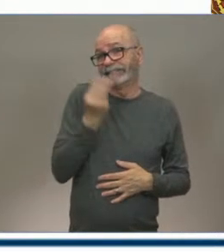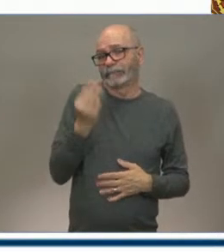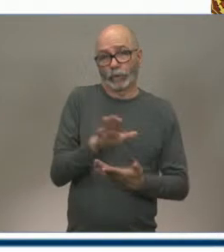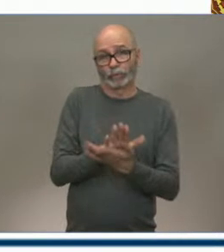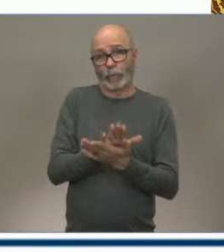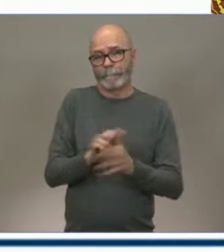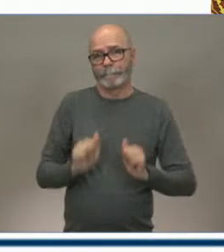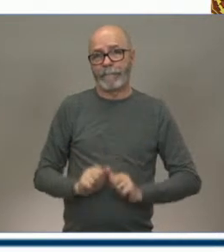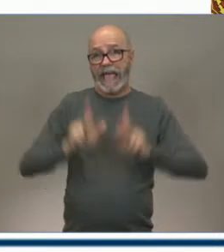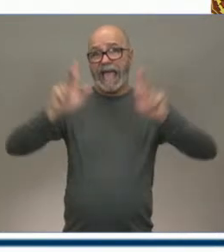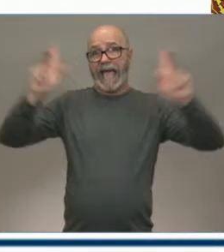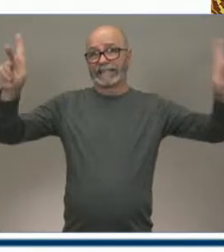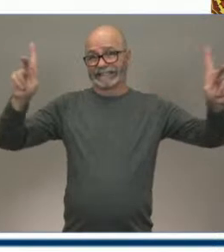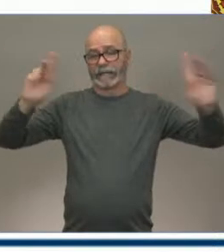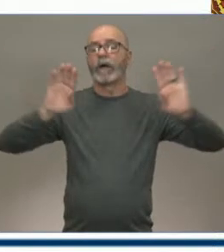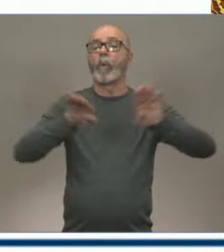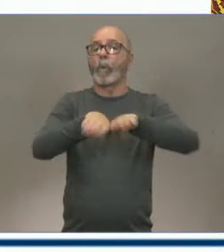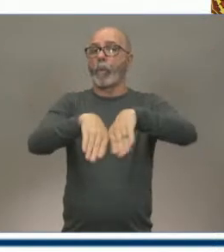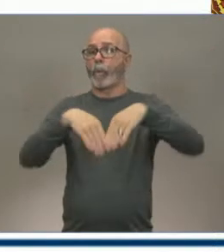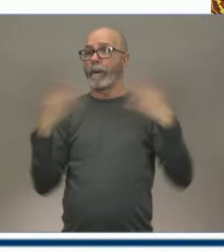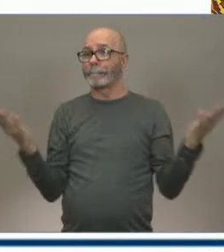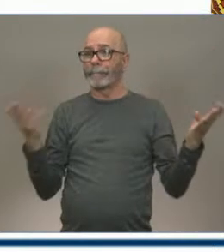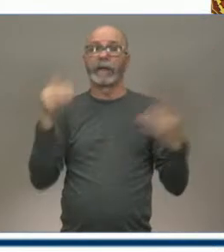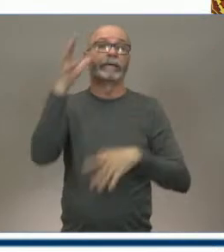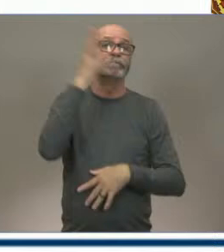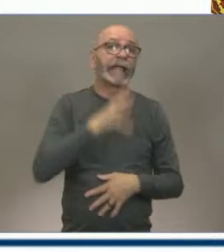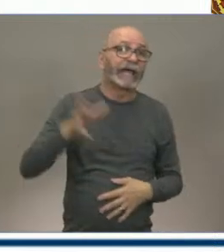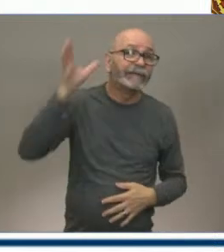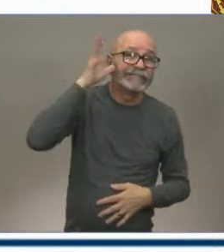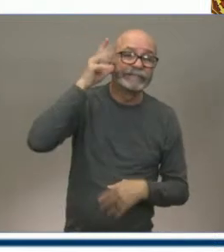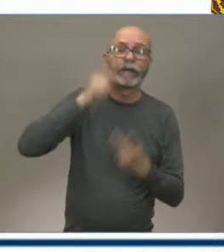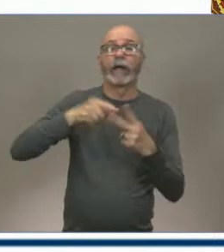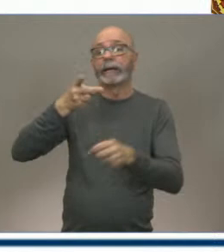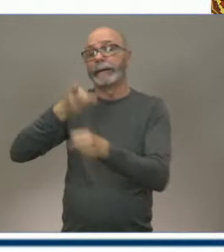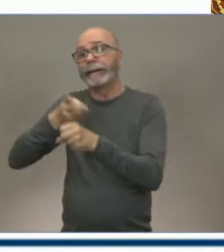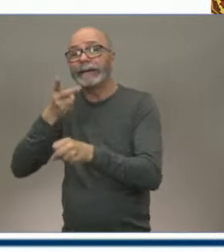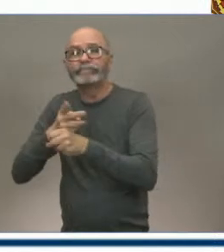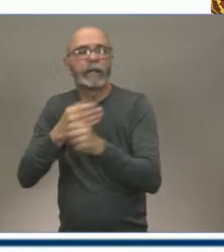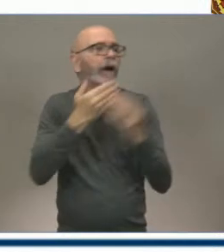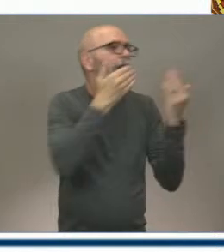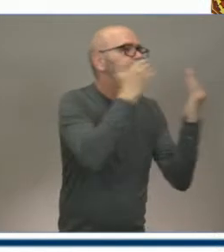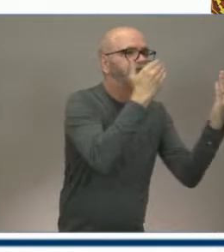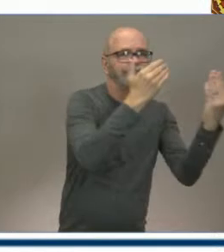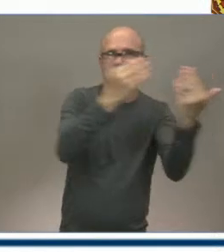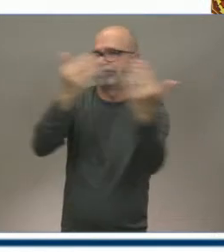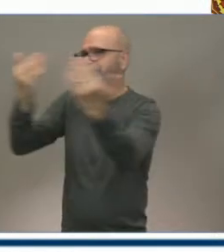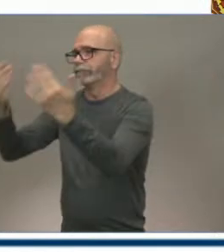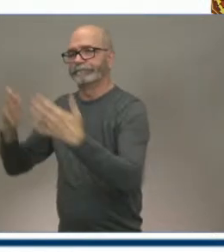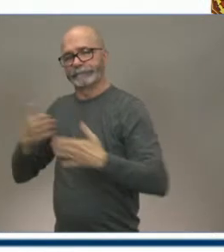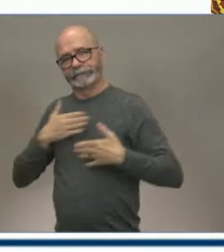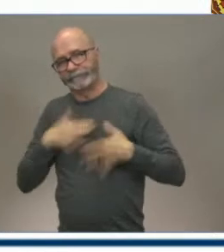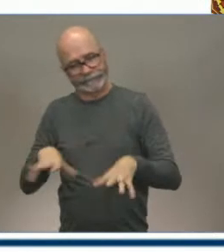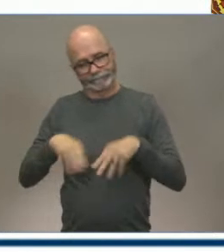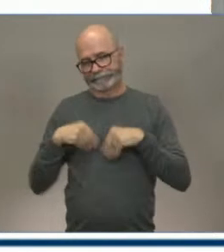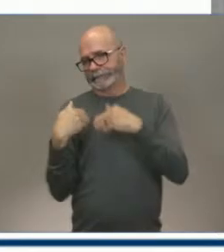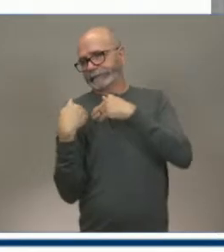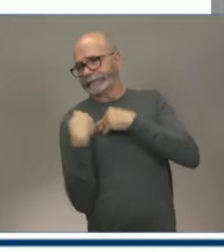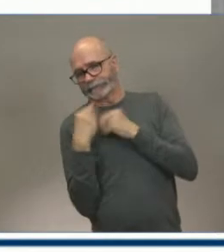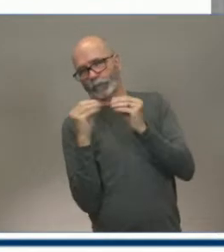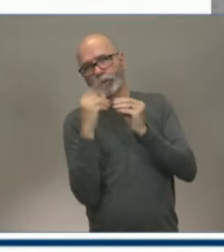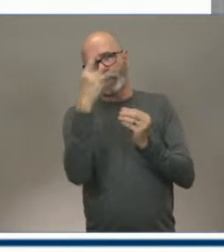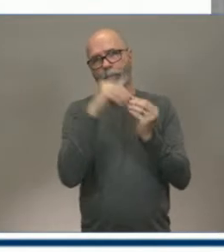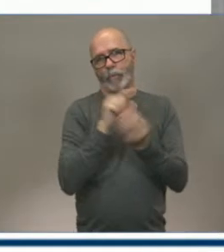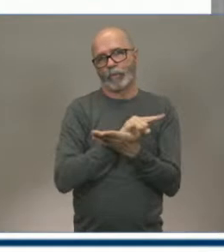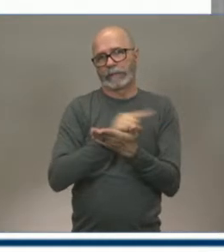parents and caregivers, thank you for accommodating the extra week. We're hoping this will provide an extra layer of safety for our students as they go